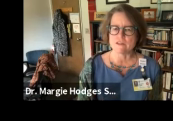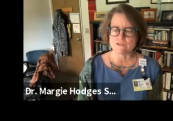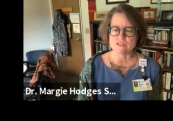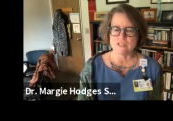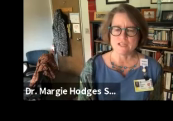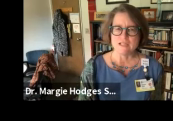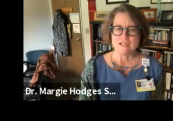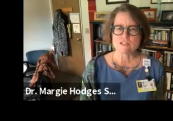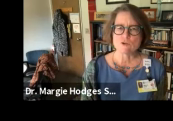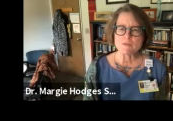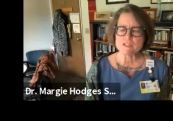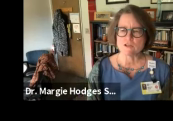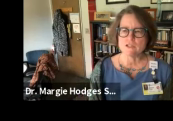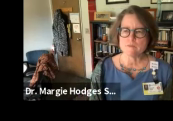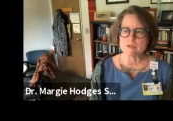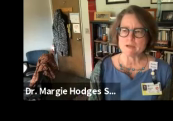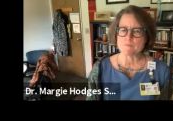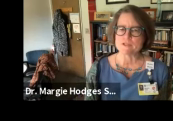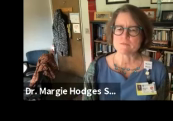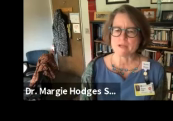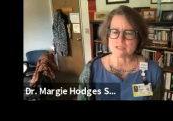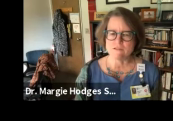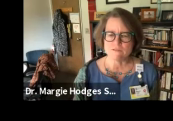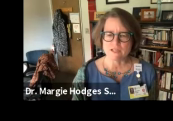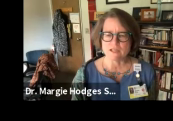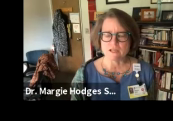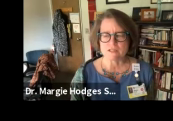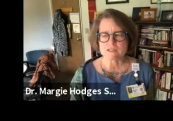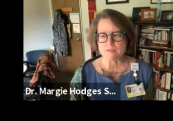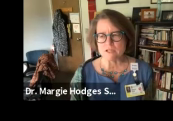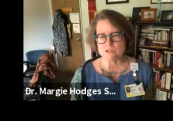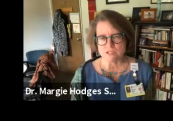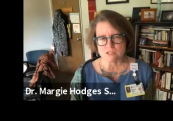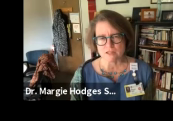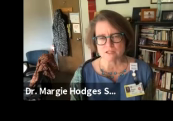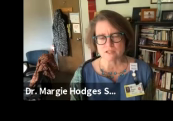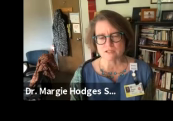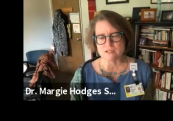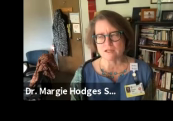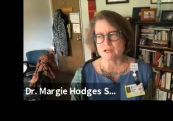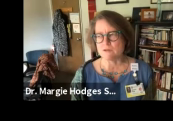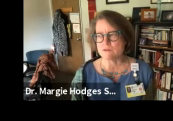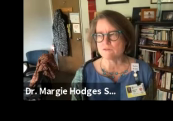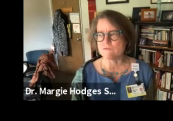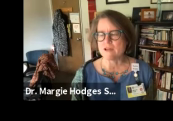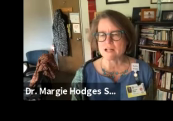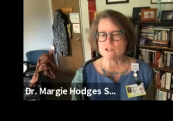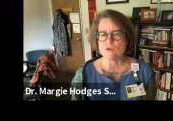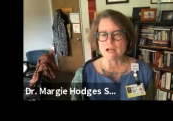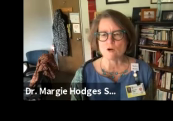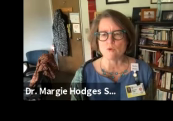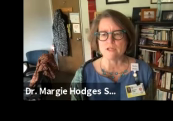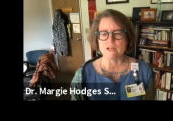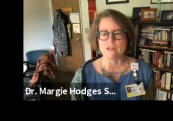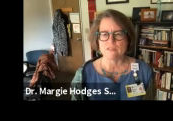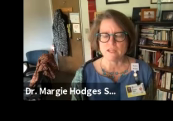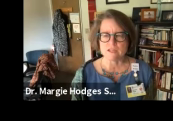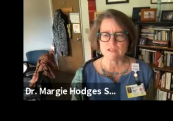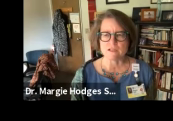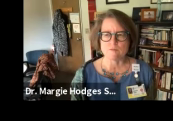of the others. And so I'm going to talk a little bit about perspective. And as somebody who teaches ethics, I value how